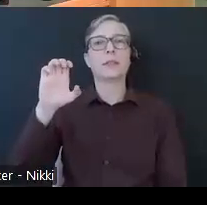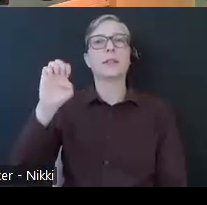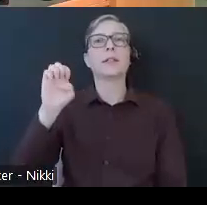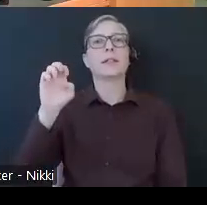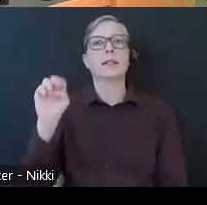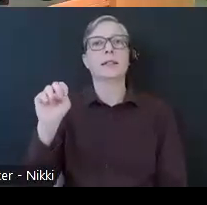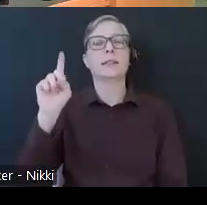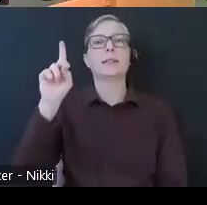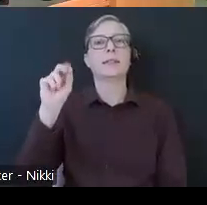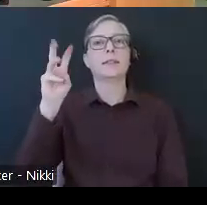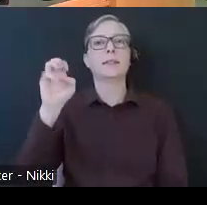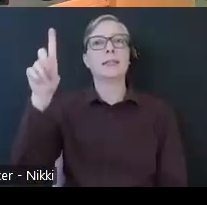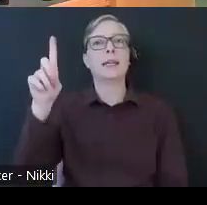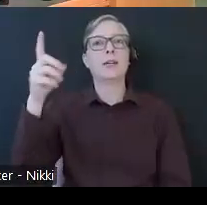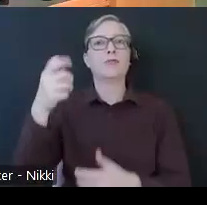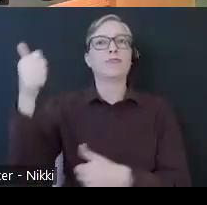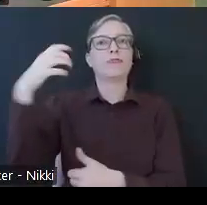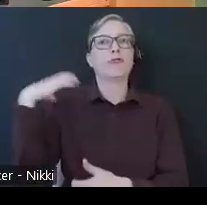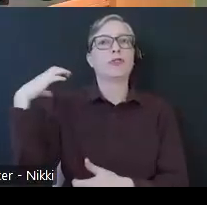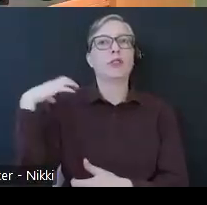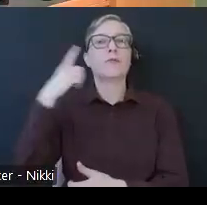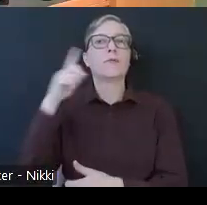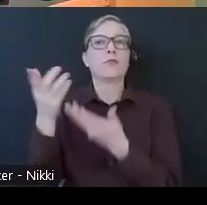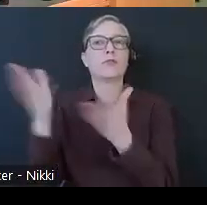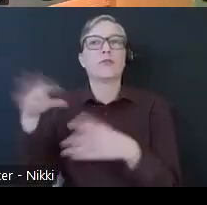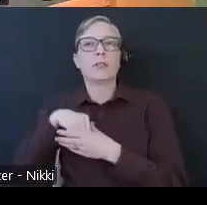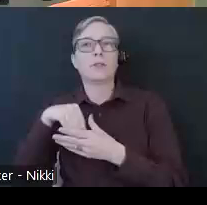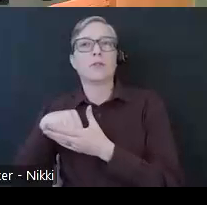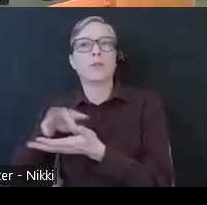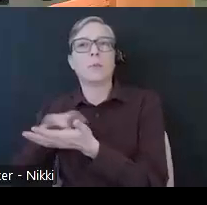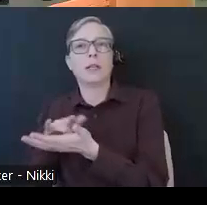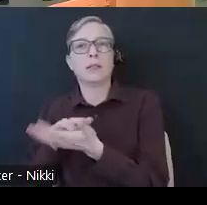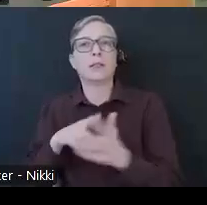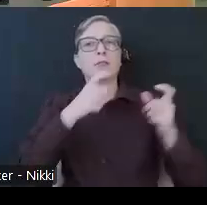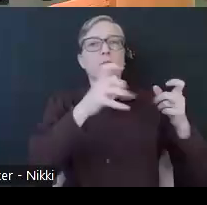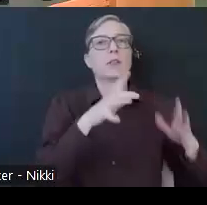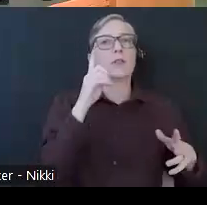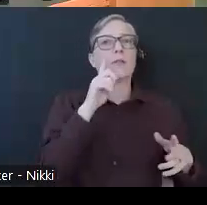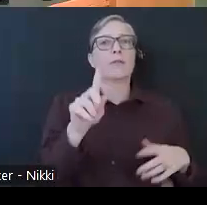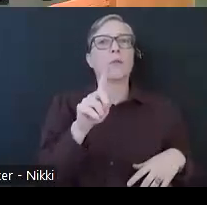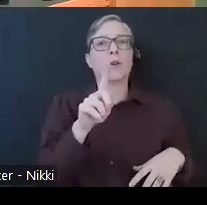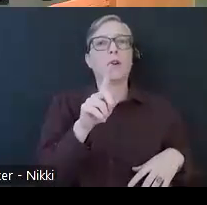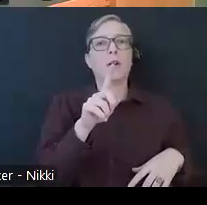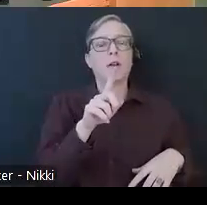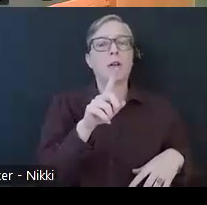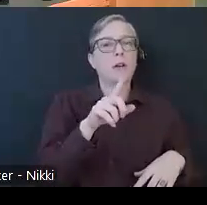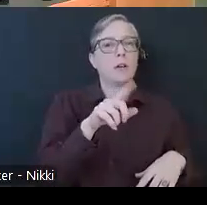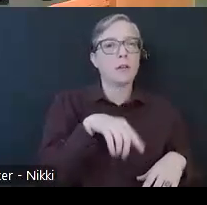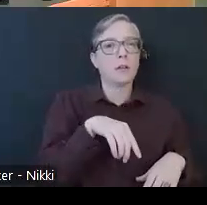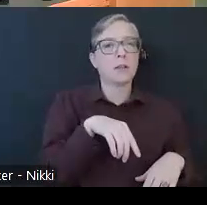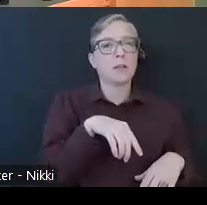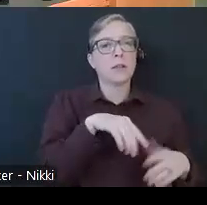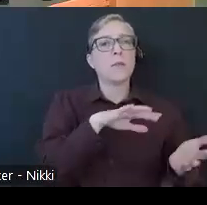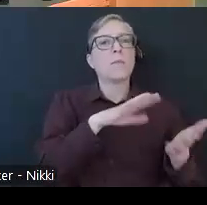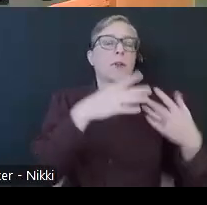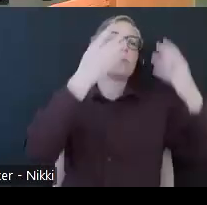Professor of Medicine and Psychiatry and Biomedical Informatics and Clinical and Translational Science at University of Pittsburgh School of